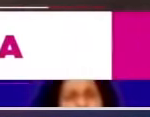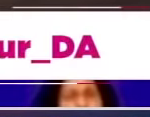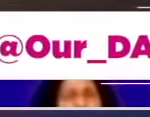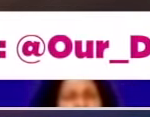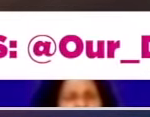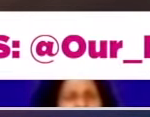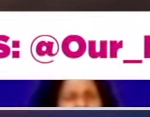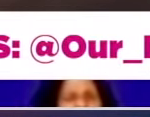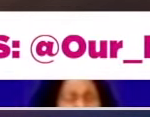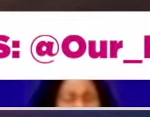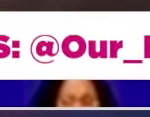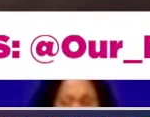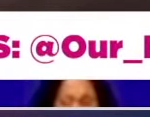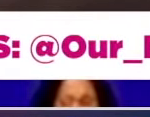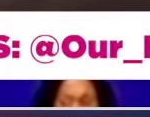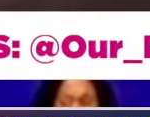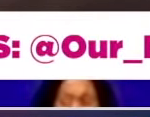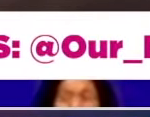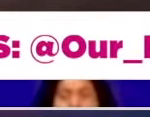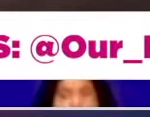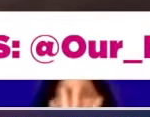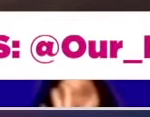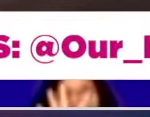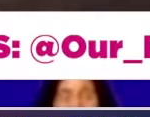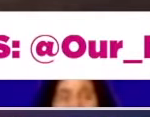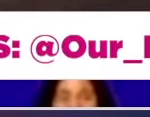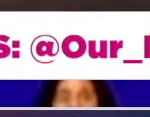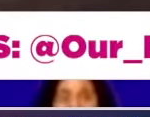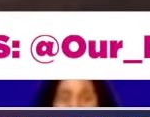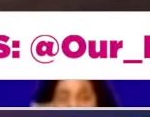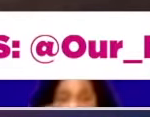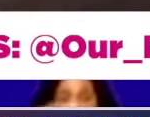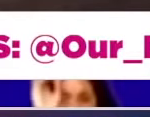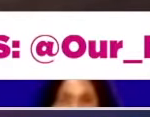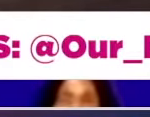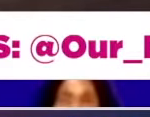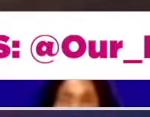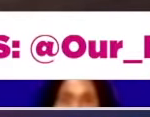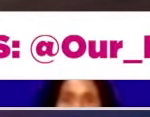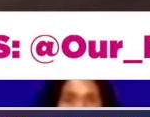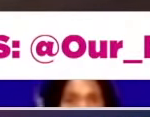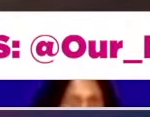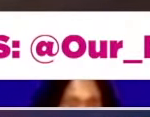A large part of our 46.6% unemployment rate stems from that.